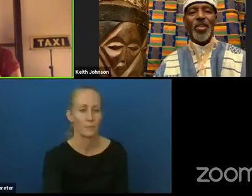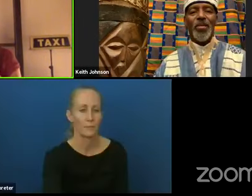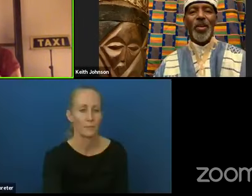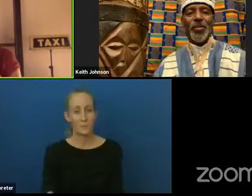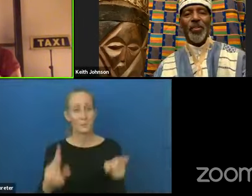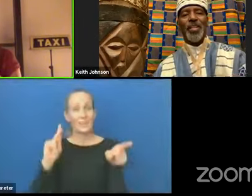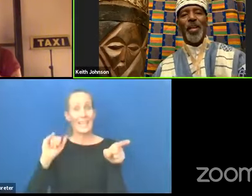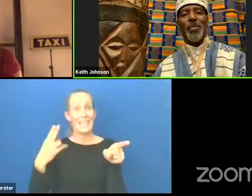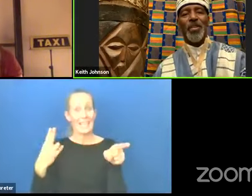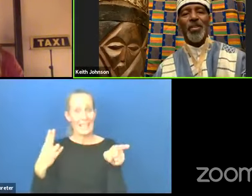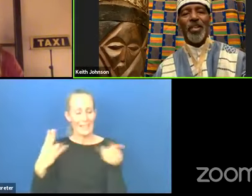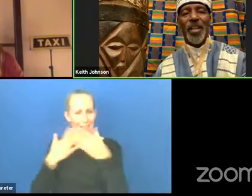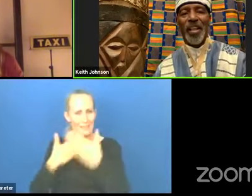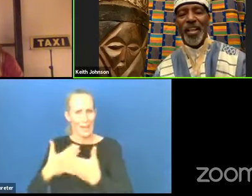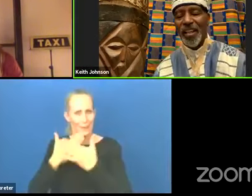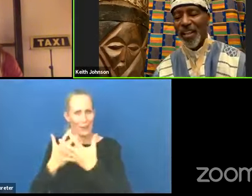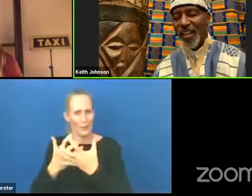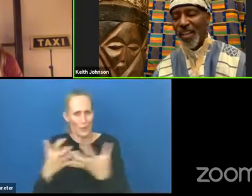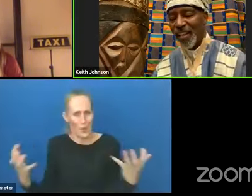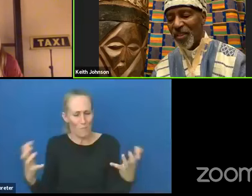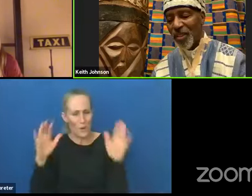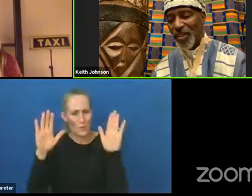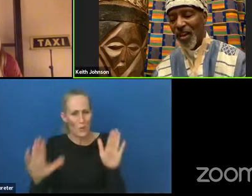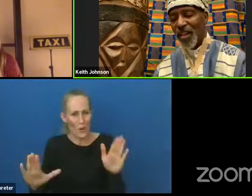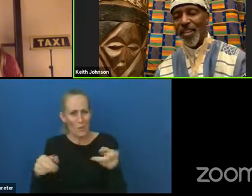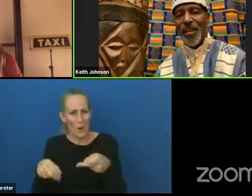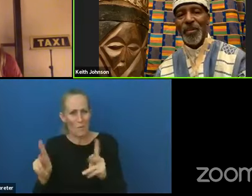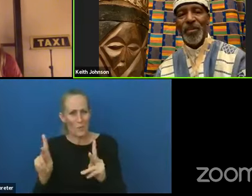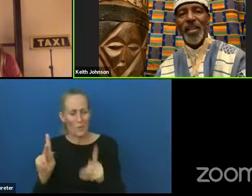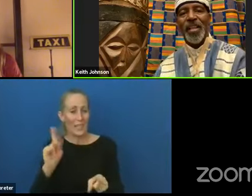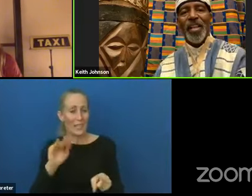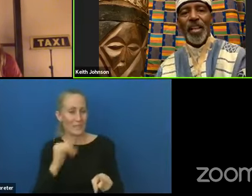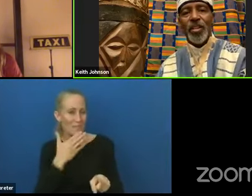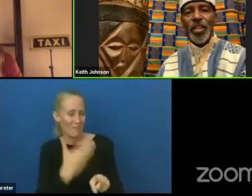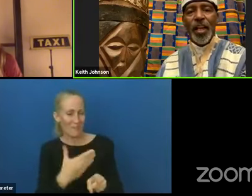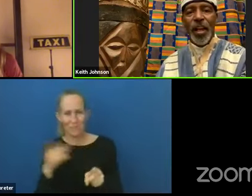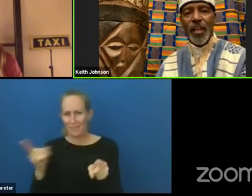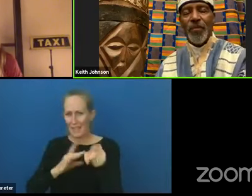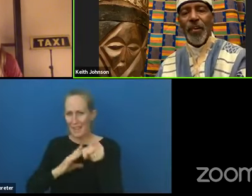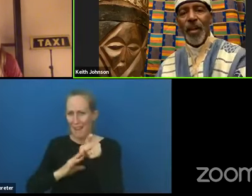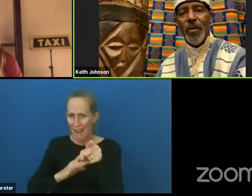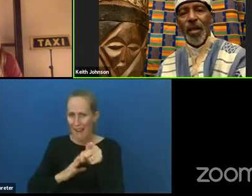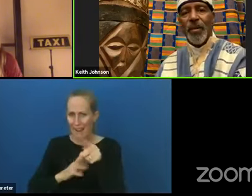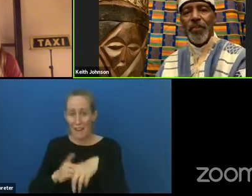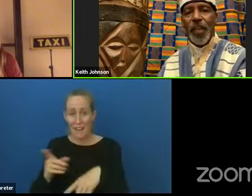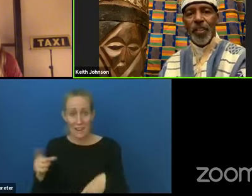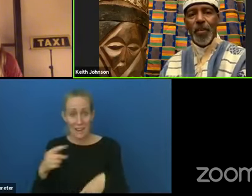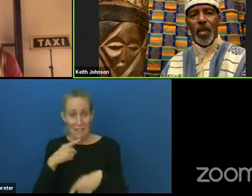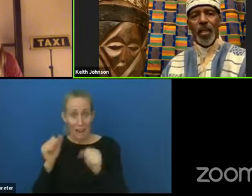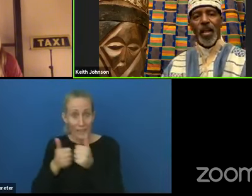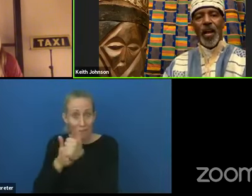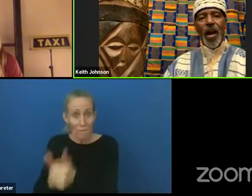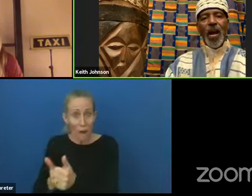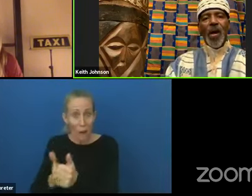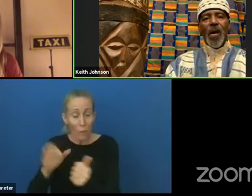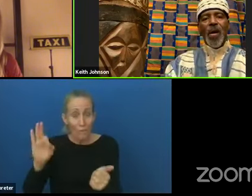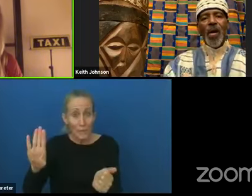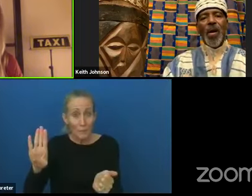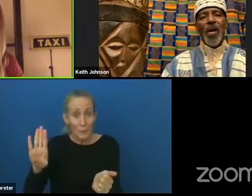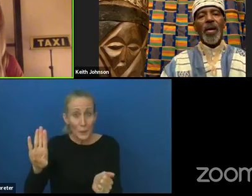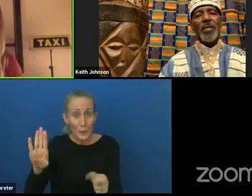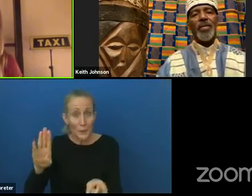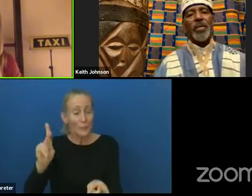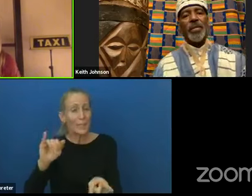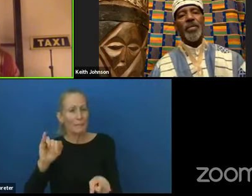Thank you so much for this opportunity. Thank you. This was awesome. And you say I can follow it on Facebook? You